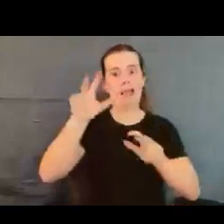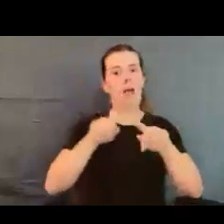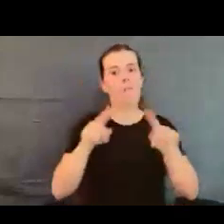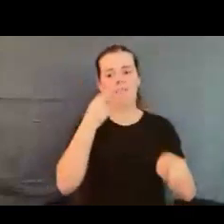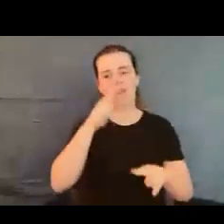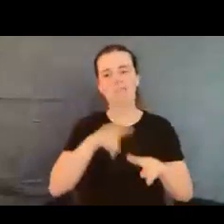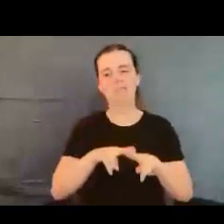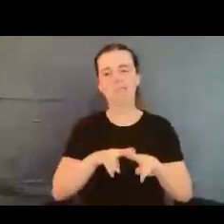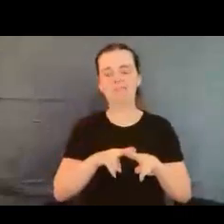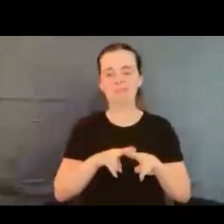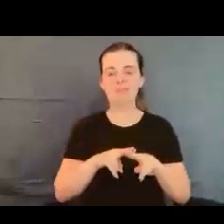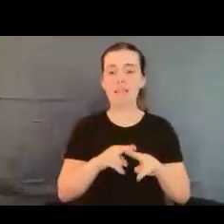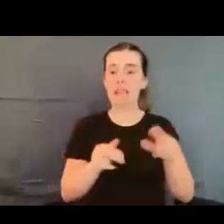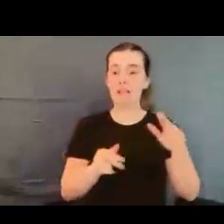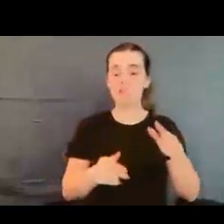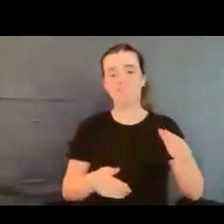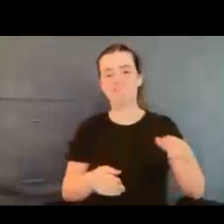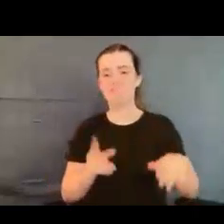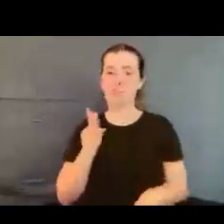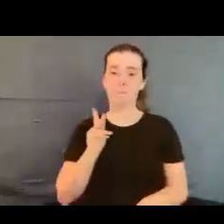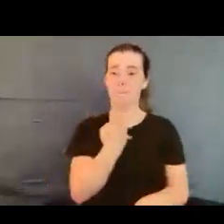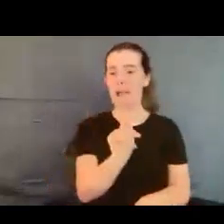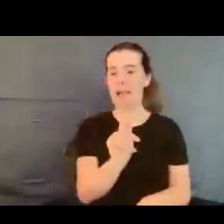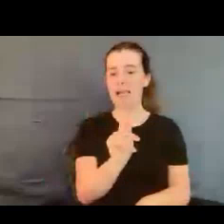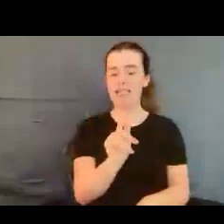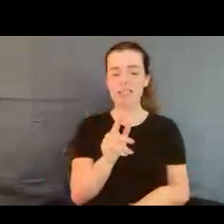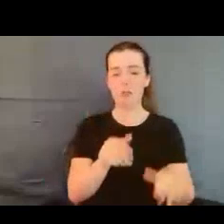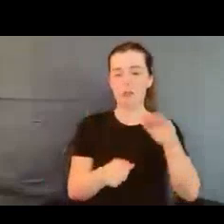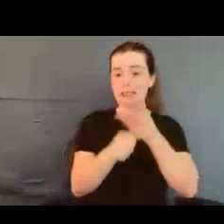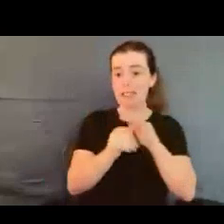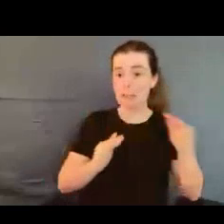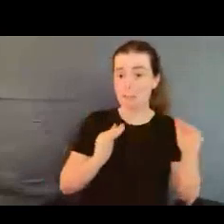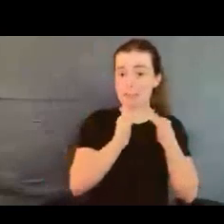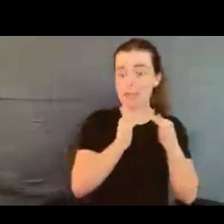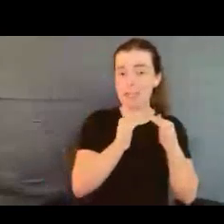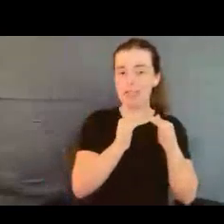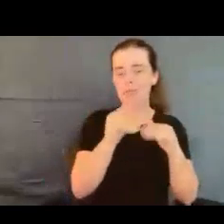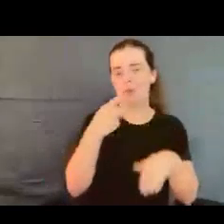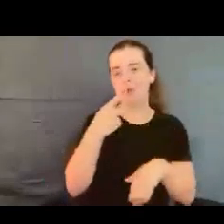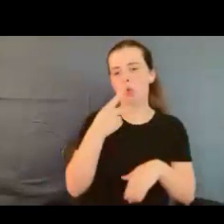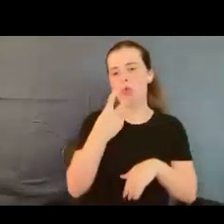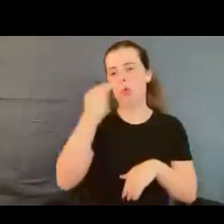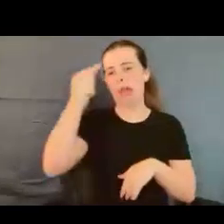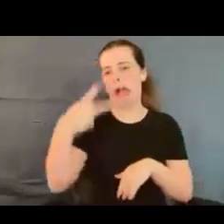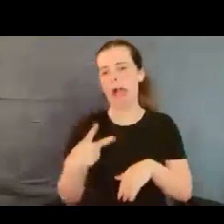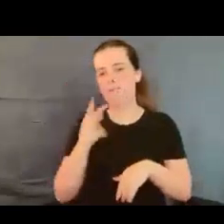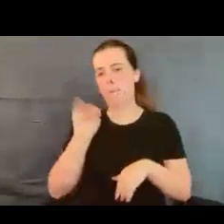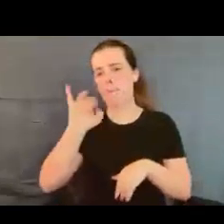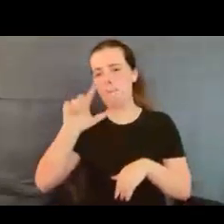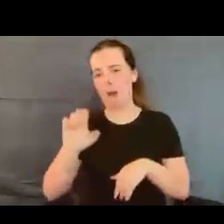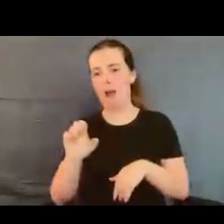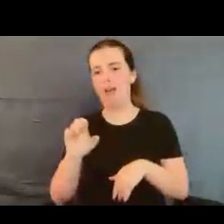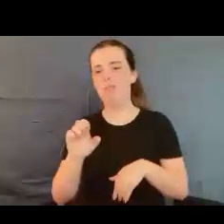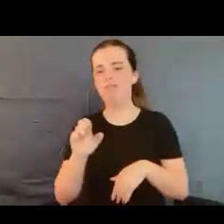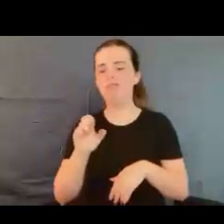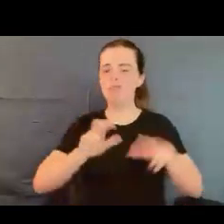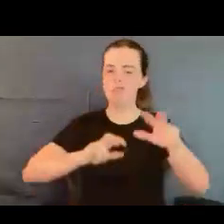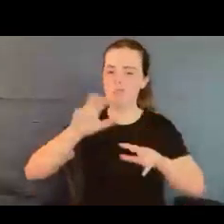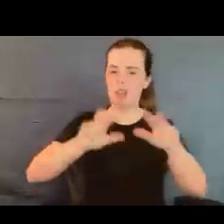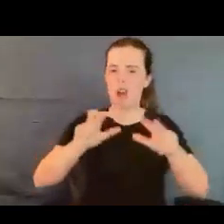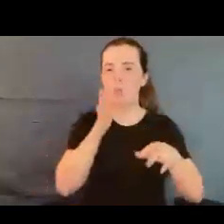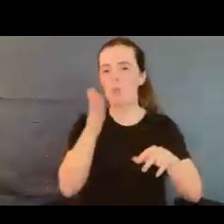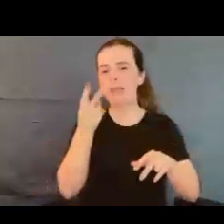then you'll get back up to Hidden Peak. And yeah, this is another 2.5 mile segment. Again, a lot of climbing, but you'll see your crew again at the top of